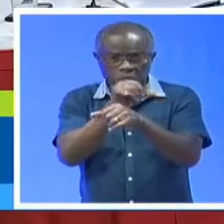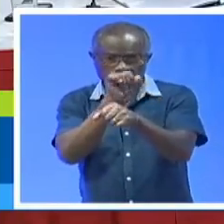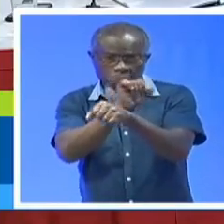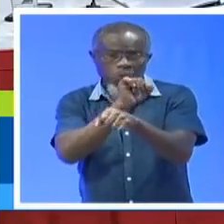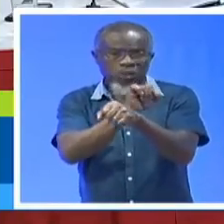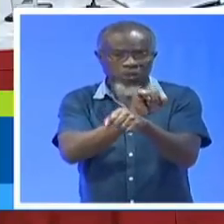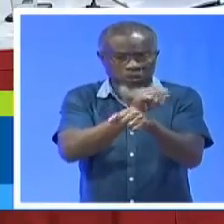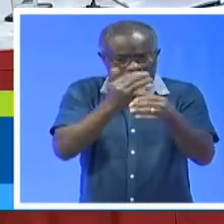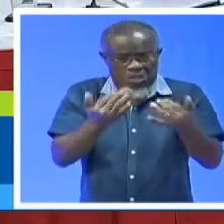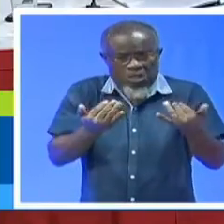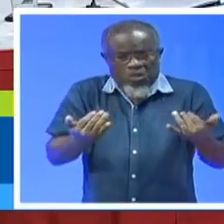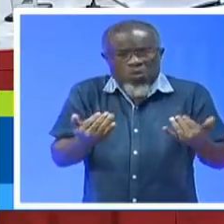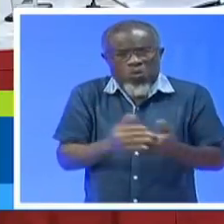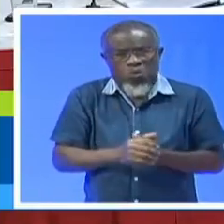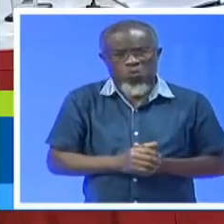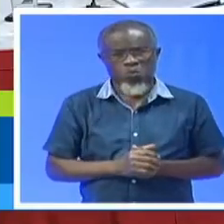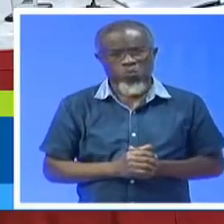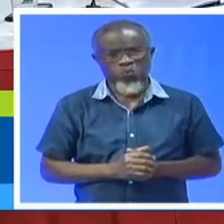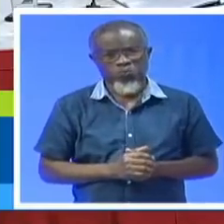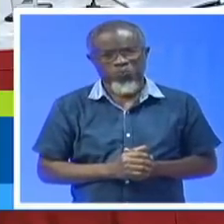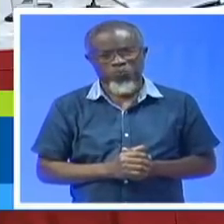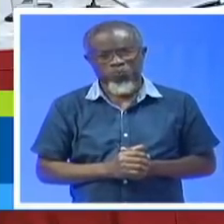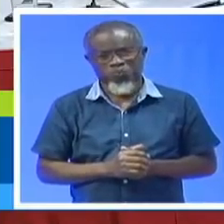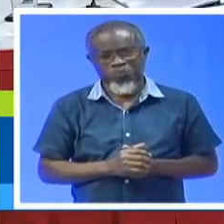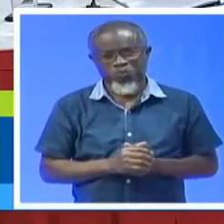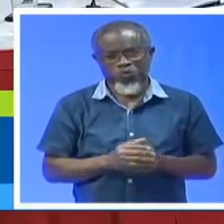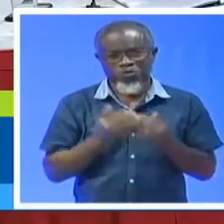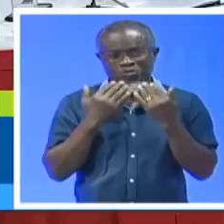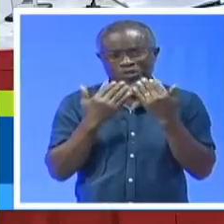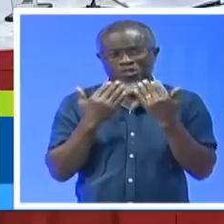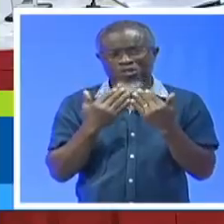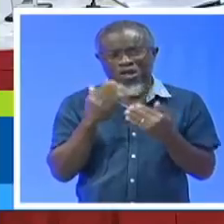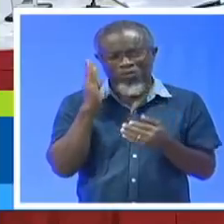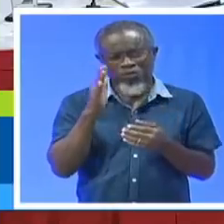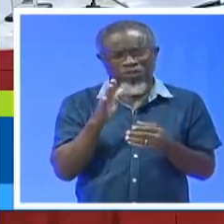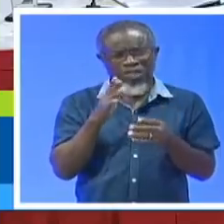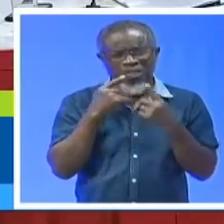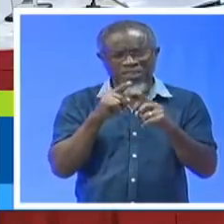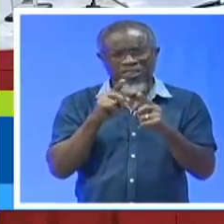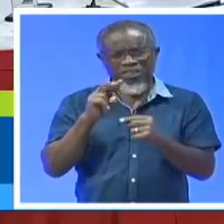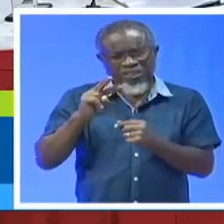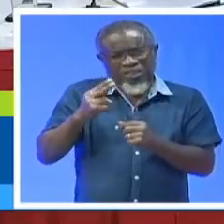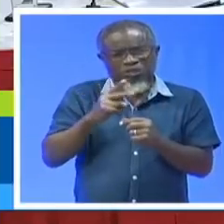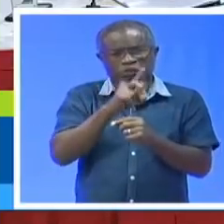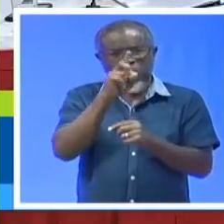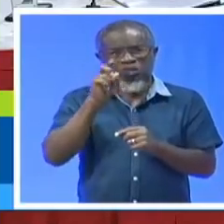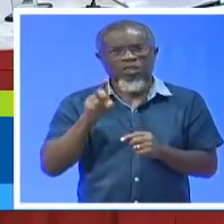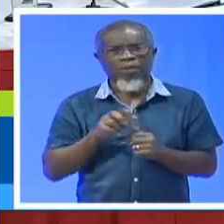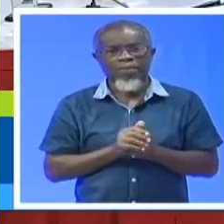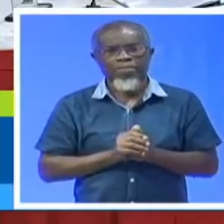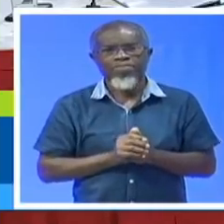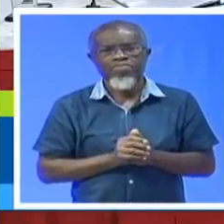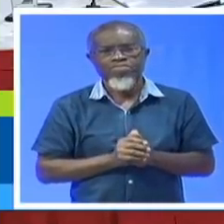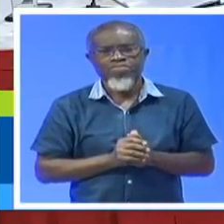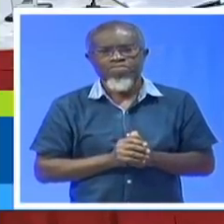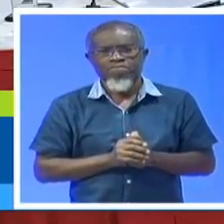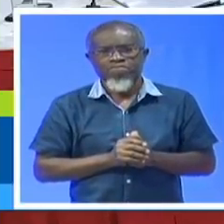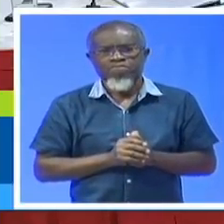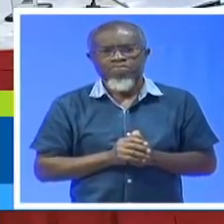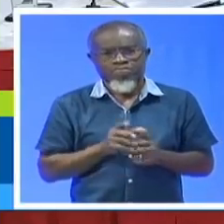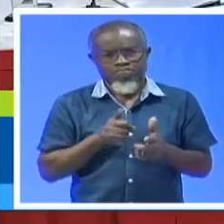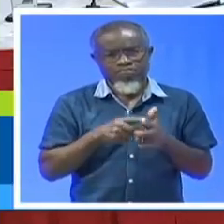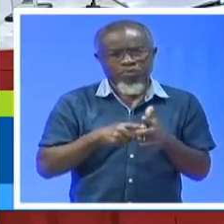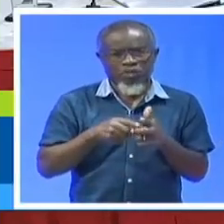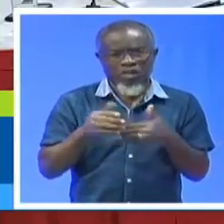during this time? Thank you. Thank you, Paula, for the question. I will take question number 2, and then we'll go to Dr. Hines for question number 1, because